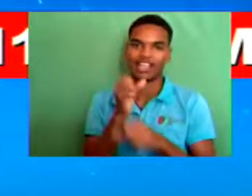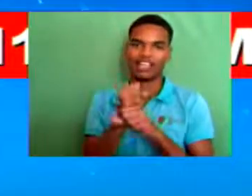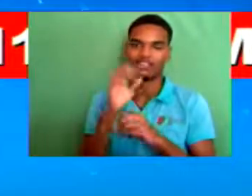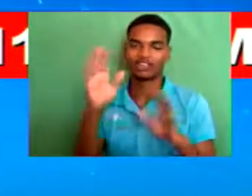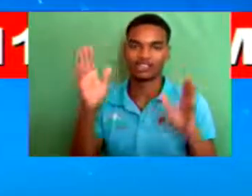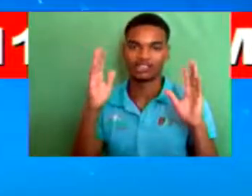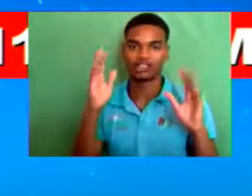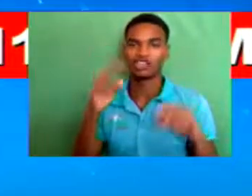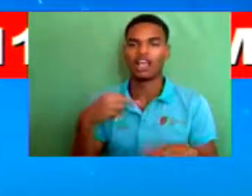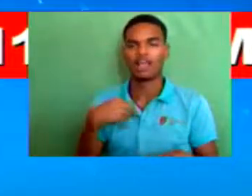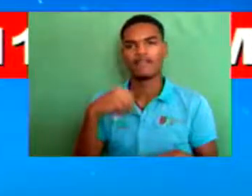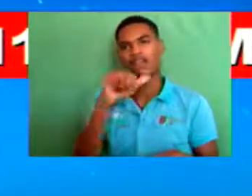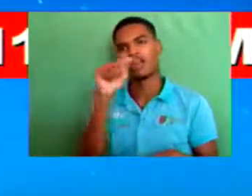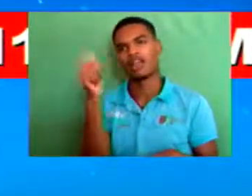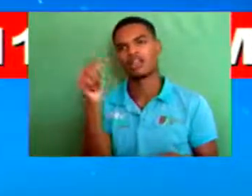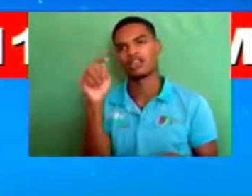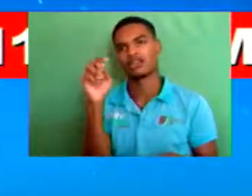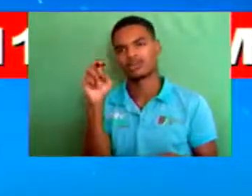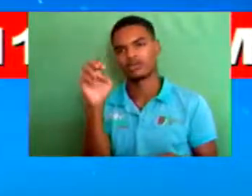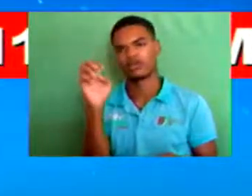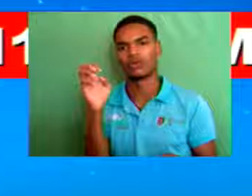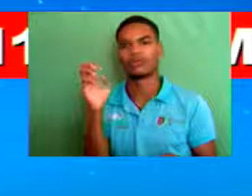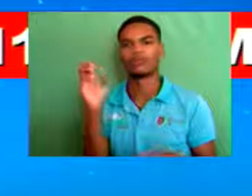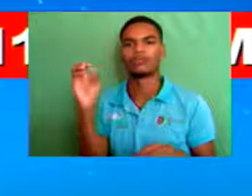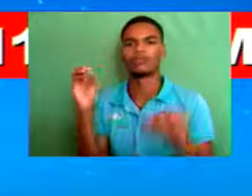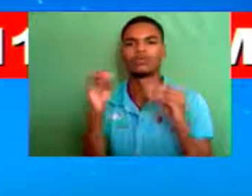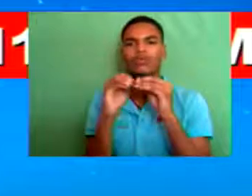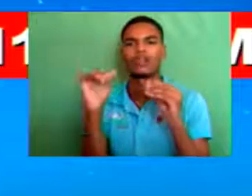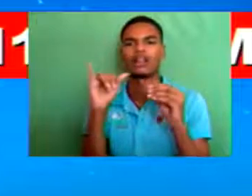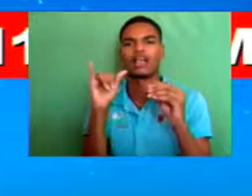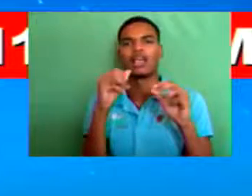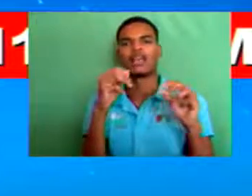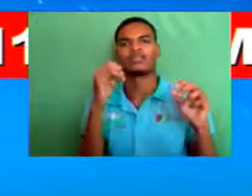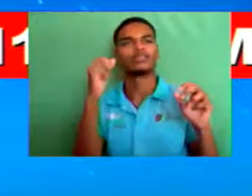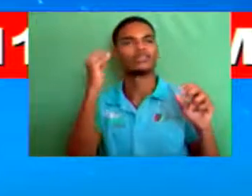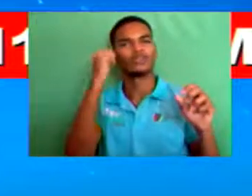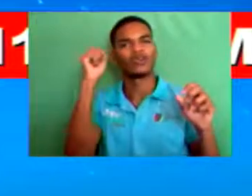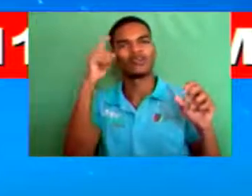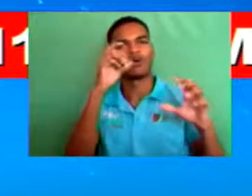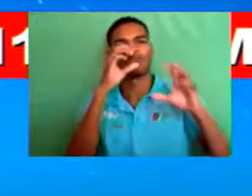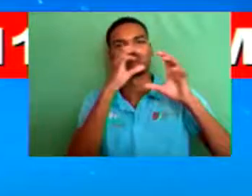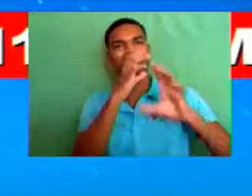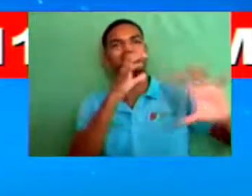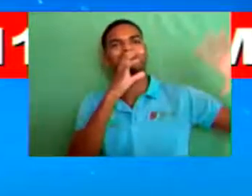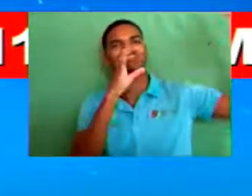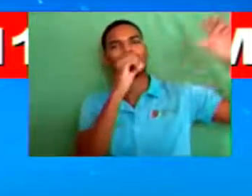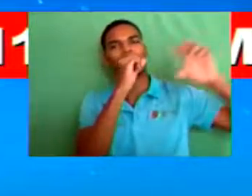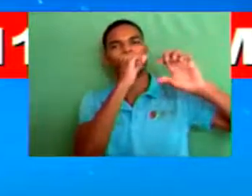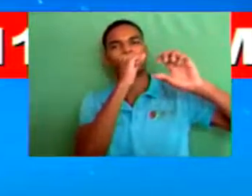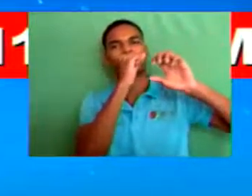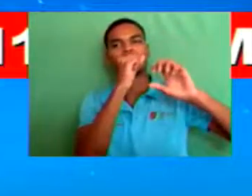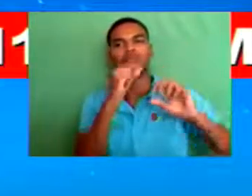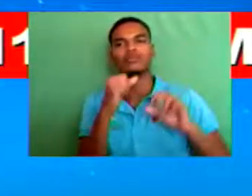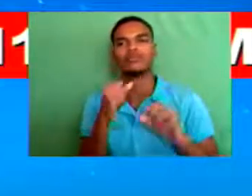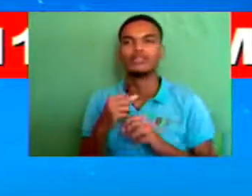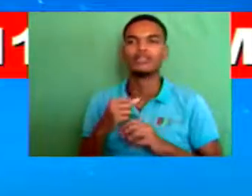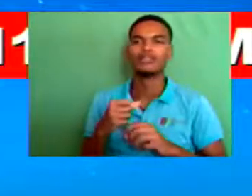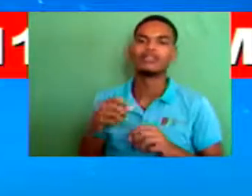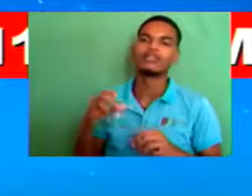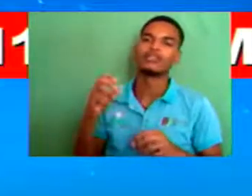tone in Lithuania that's more like a bugle sound, which is kind of interesting. I meant to mention Anguilla. Anguilla is